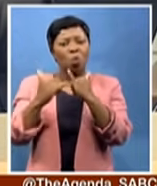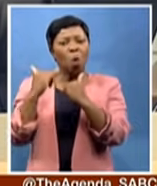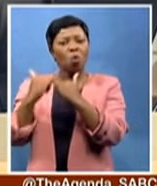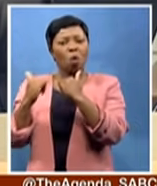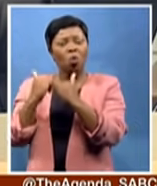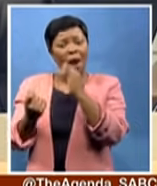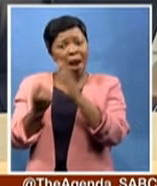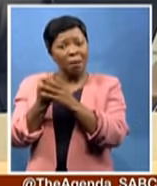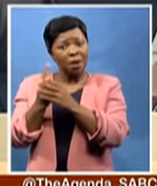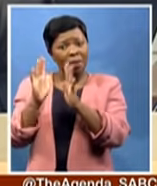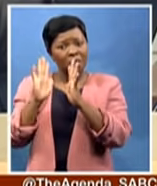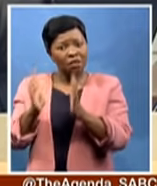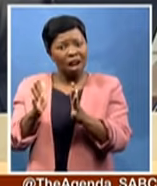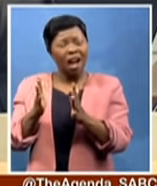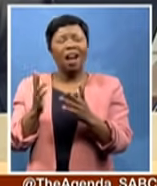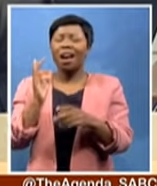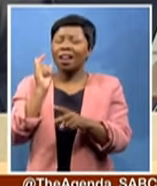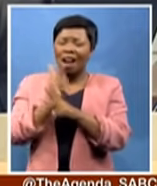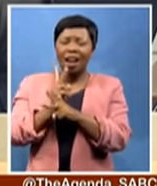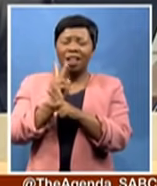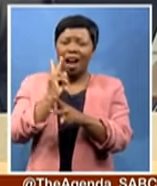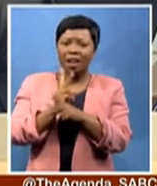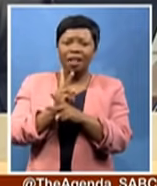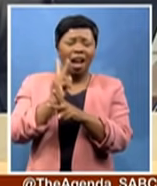never, ever occur in our country.